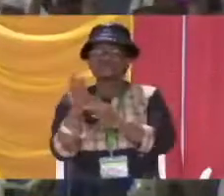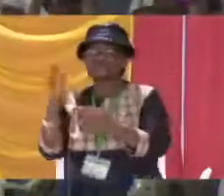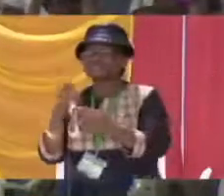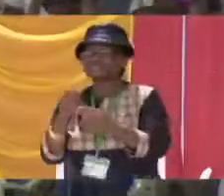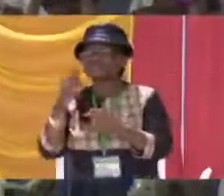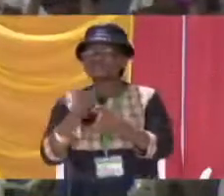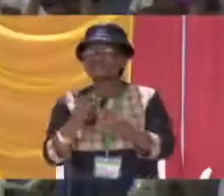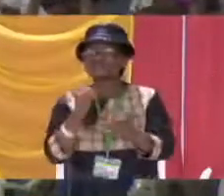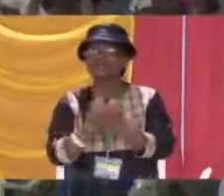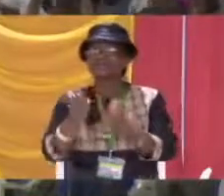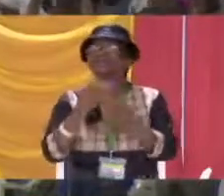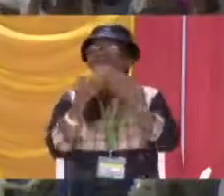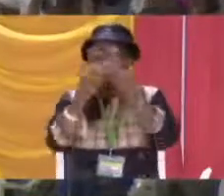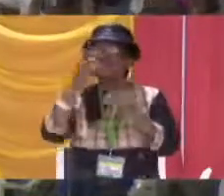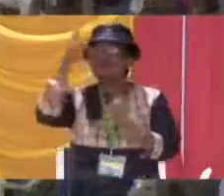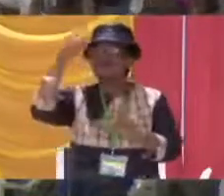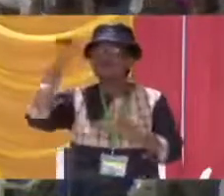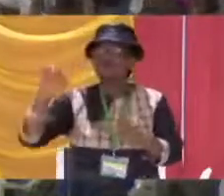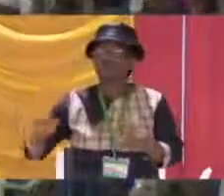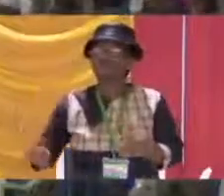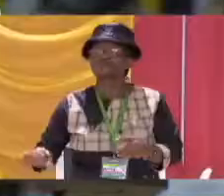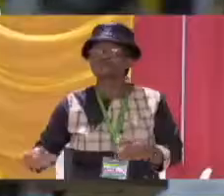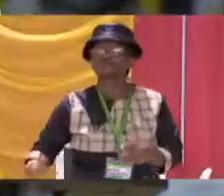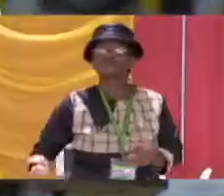Thank you for journey mercies.